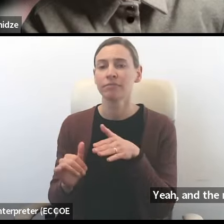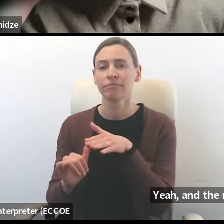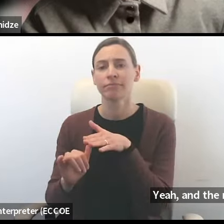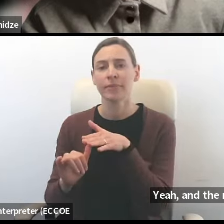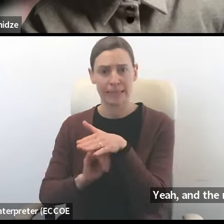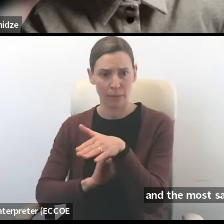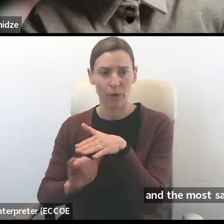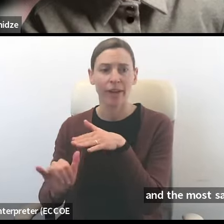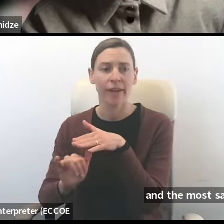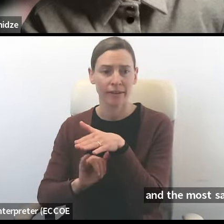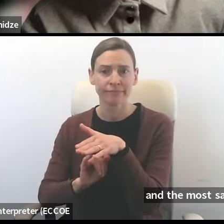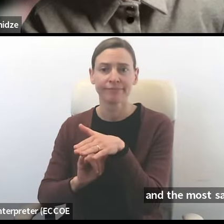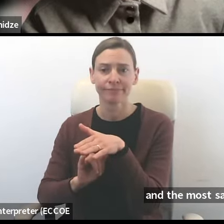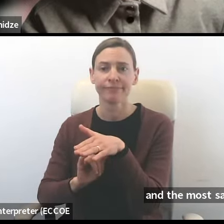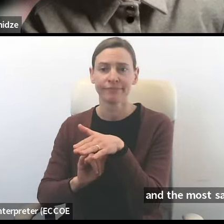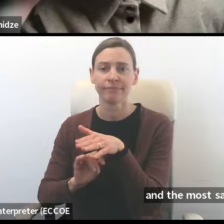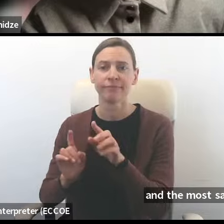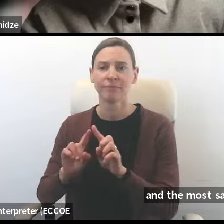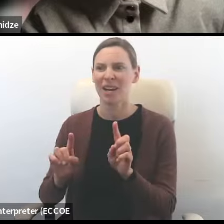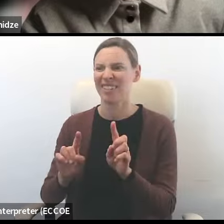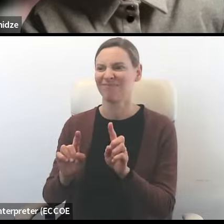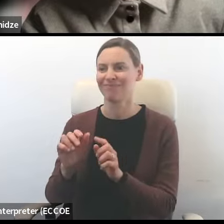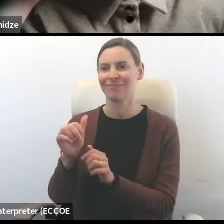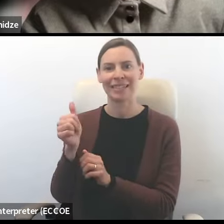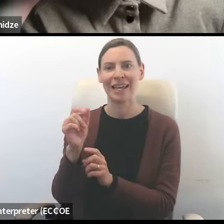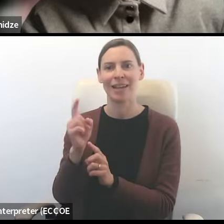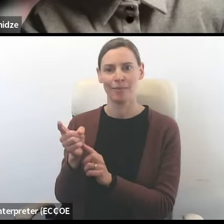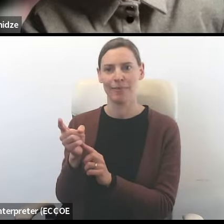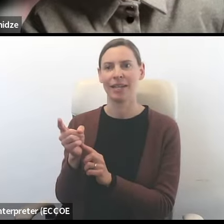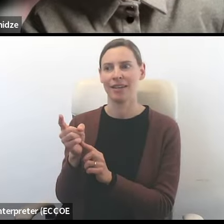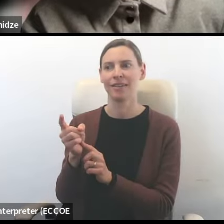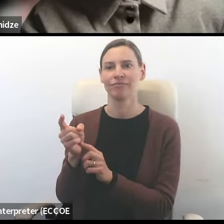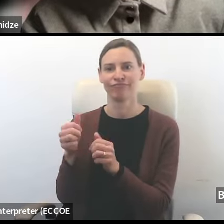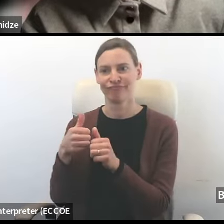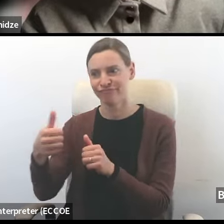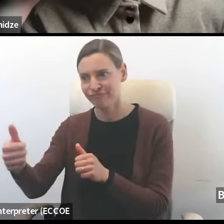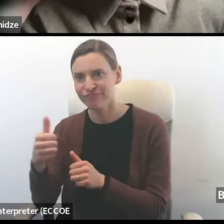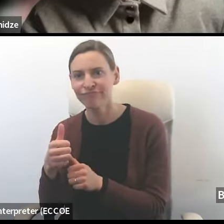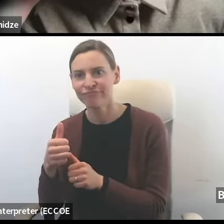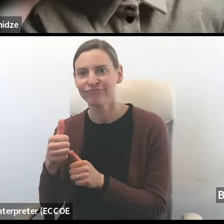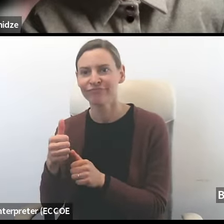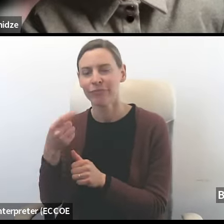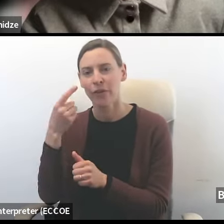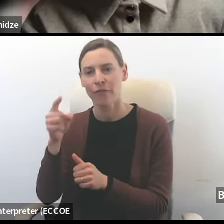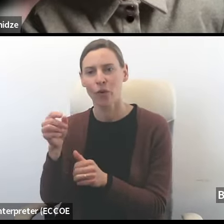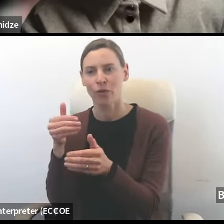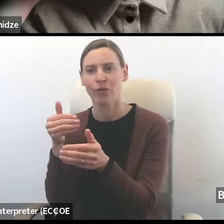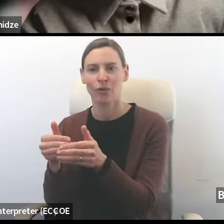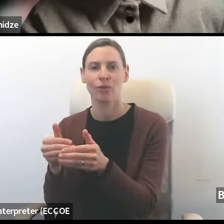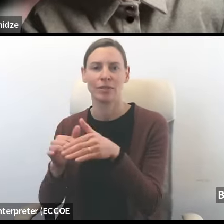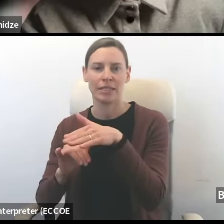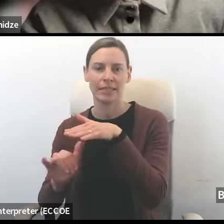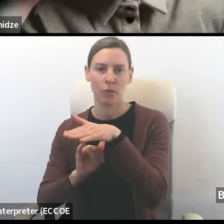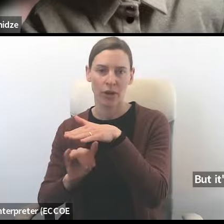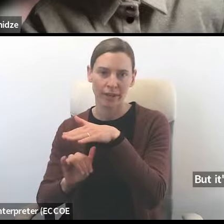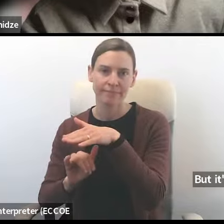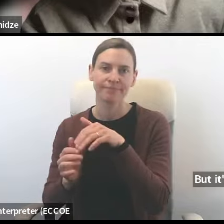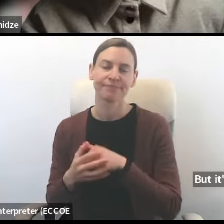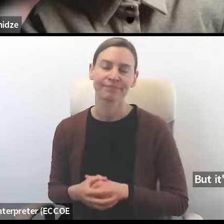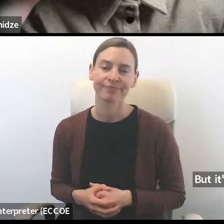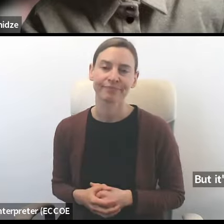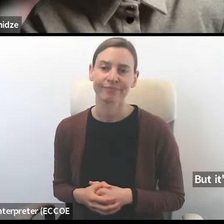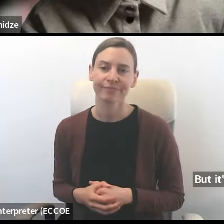it's quite like 10 minutes from my place to the nearest subway, which is like, you don't